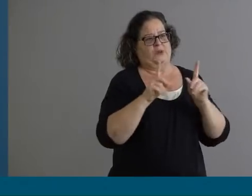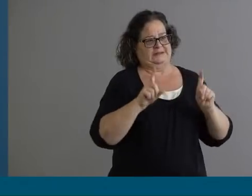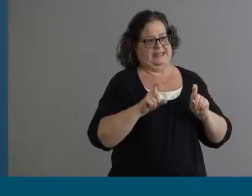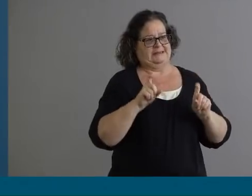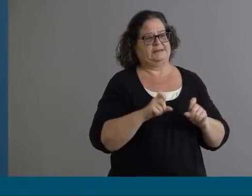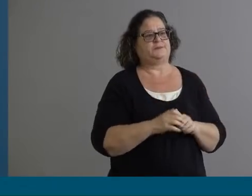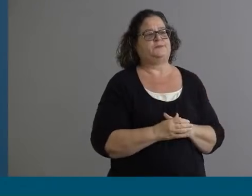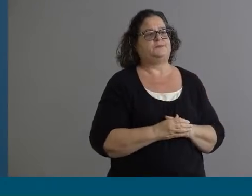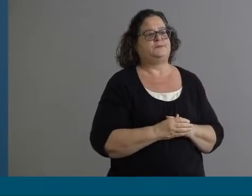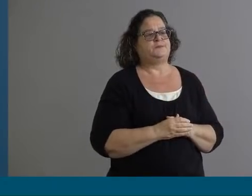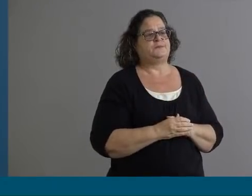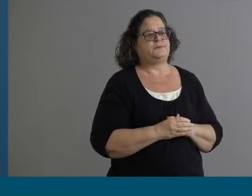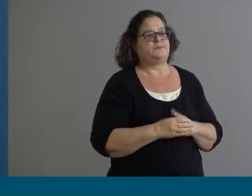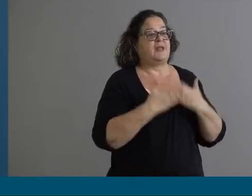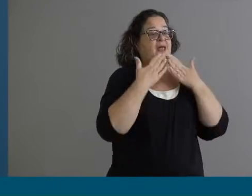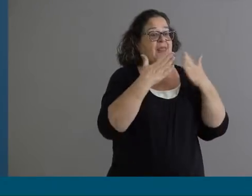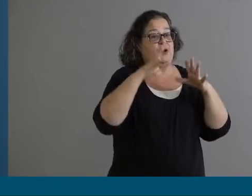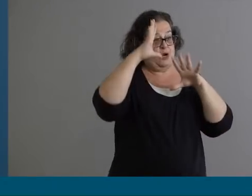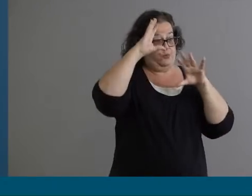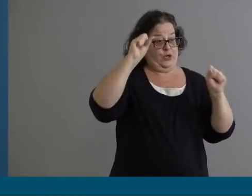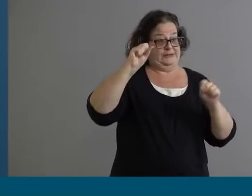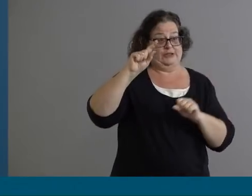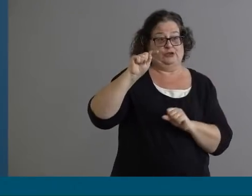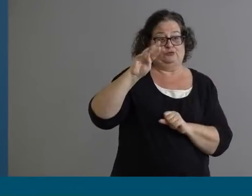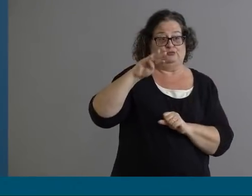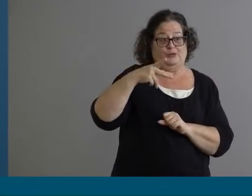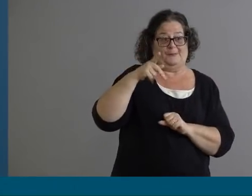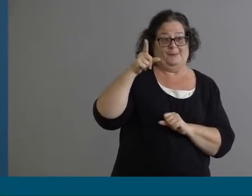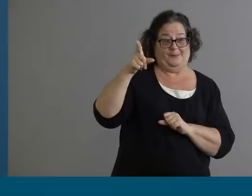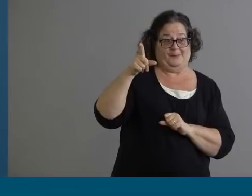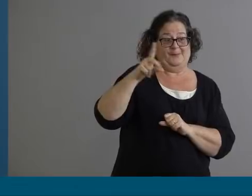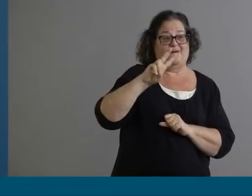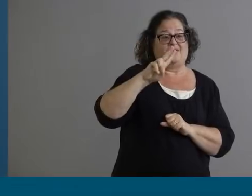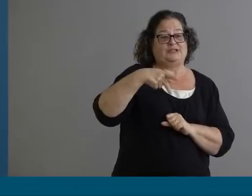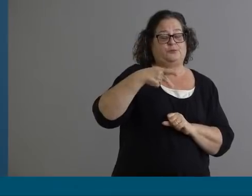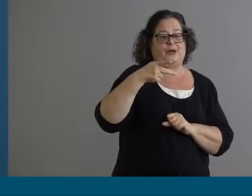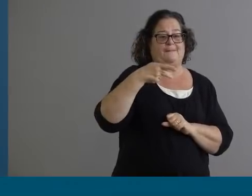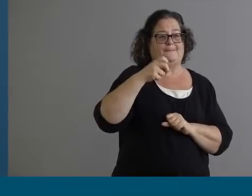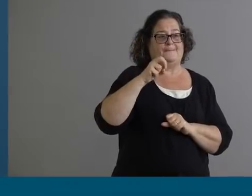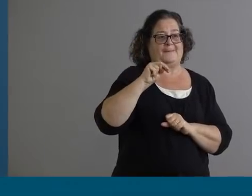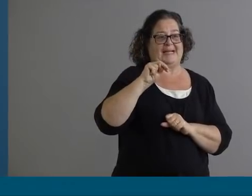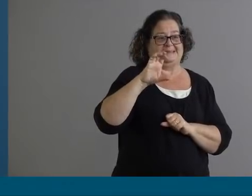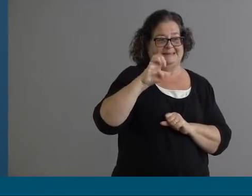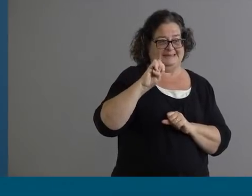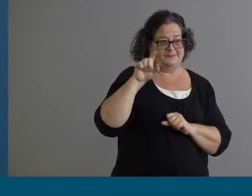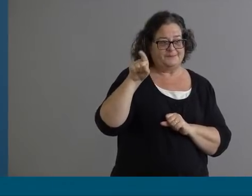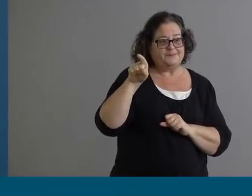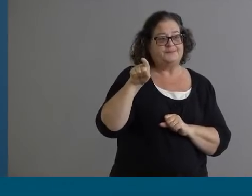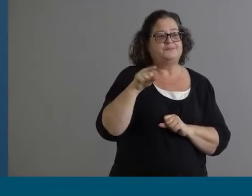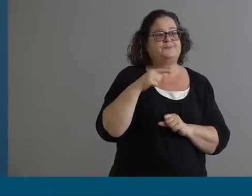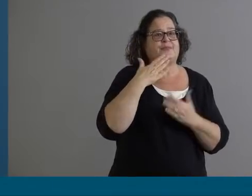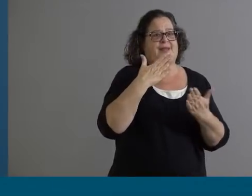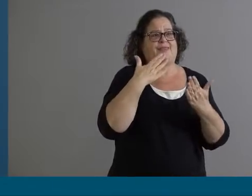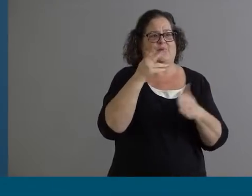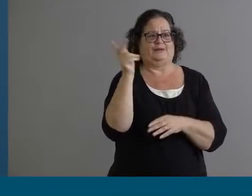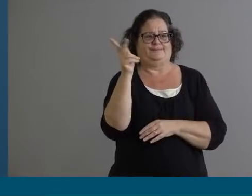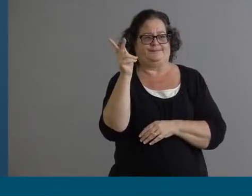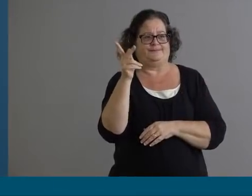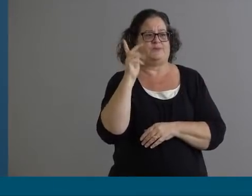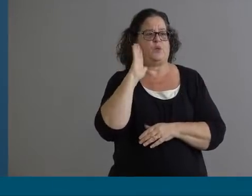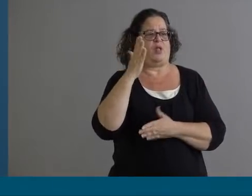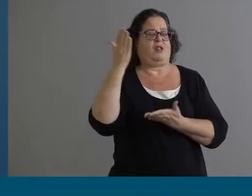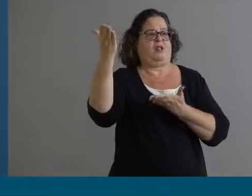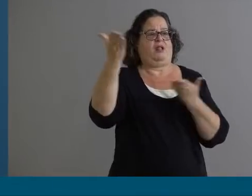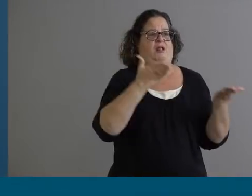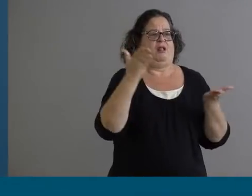Trump and Vice President Pence for their attention to the state, for the resources that we're going to have being brought to